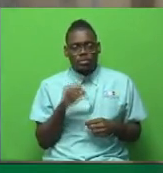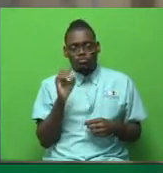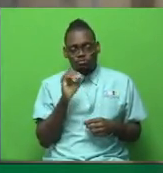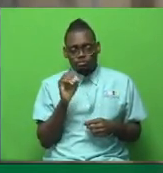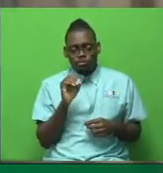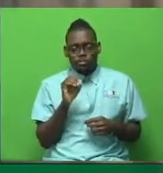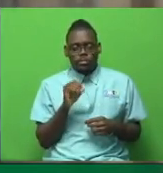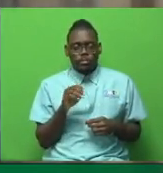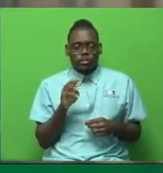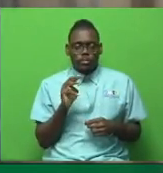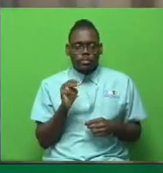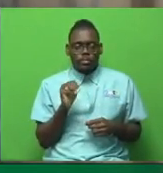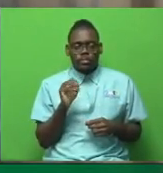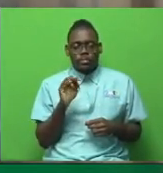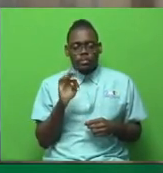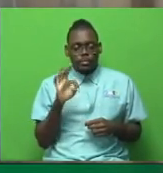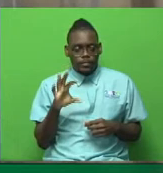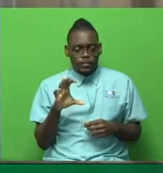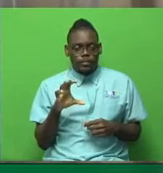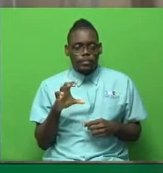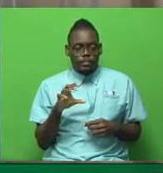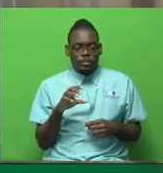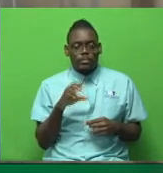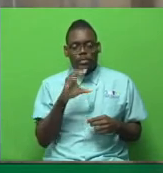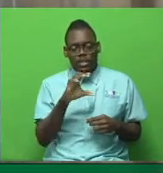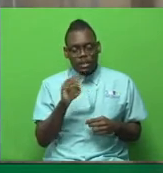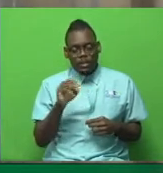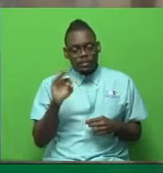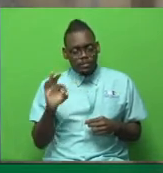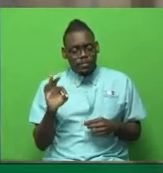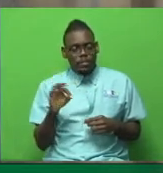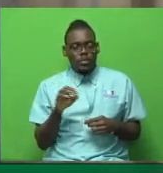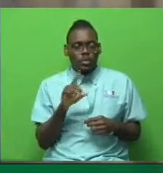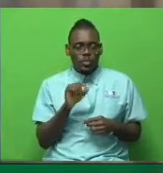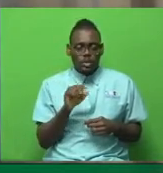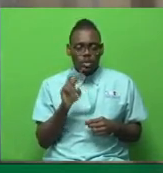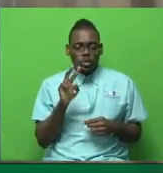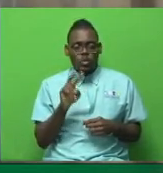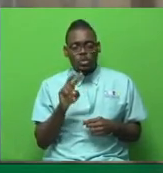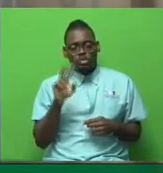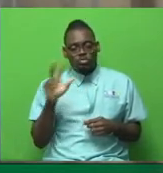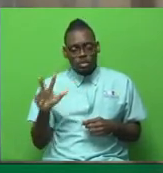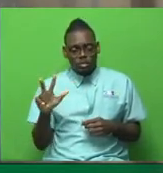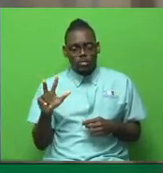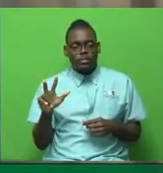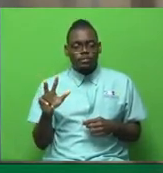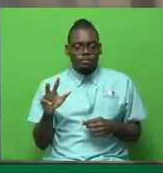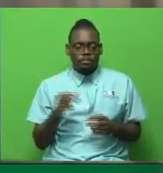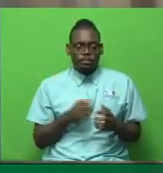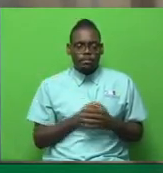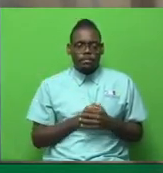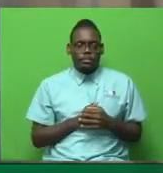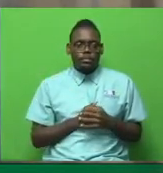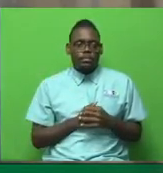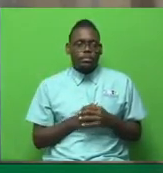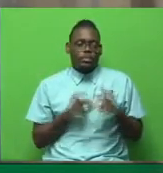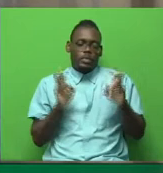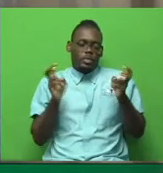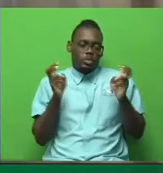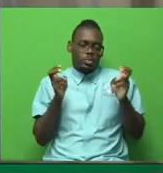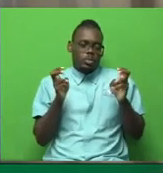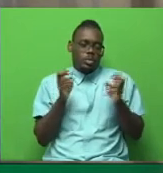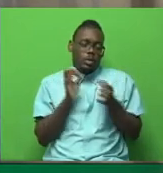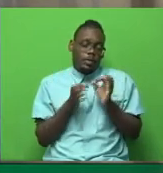2023 but let me just say Madam speaker and good sorry but let me just say my speaker that if these figures are true